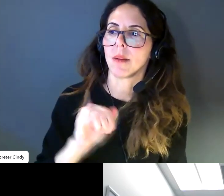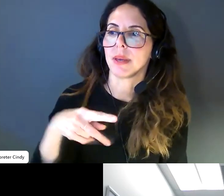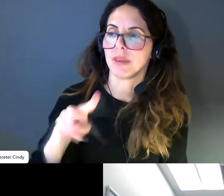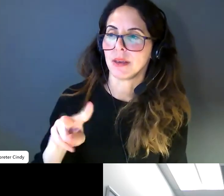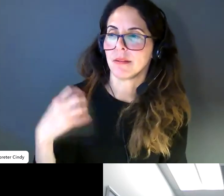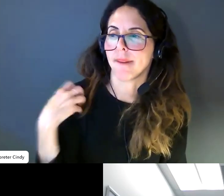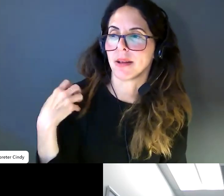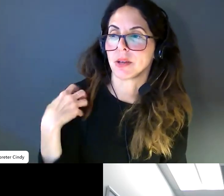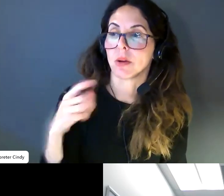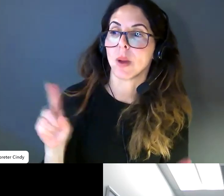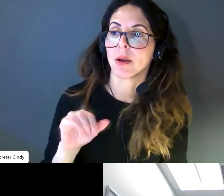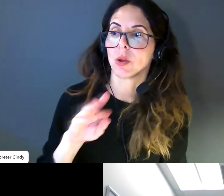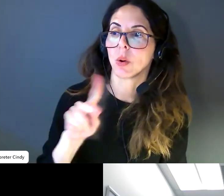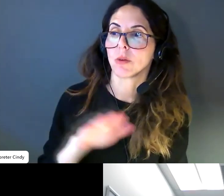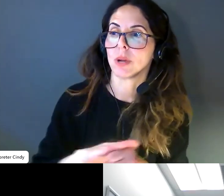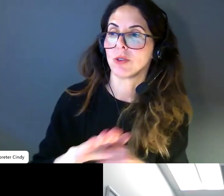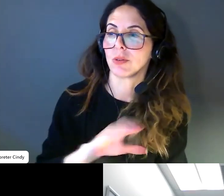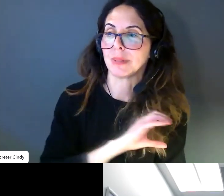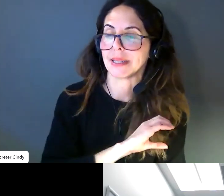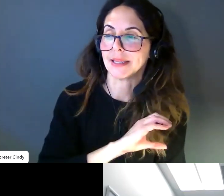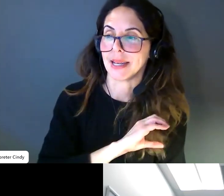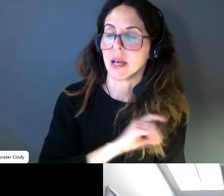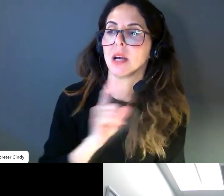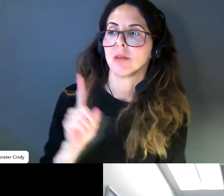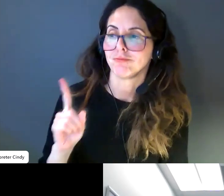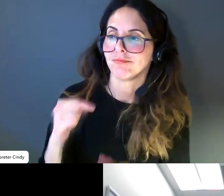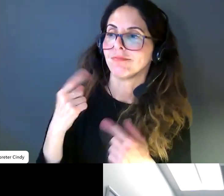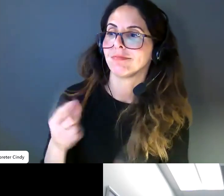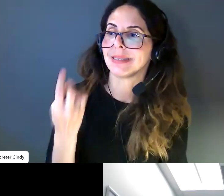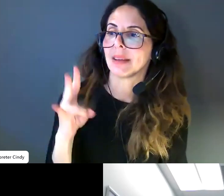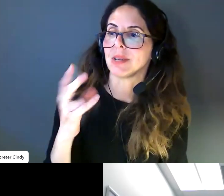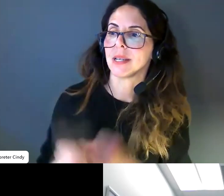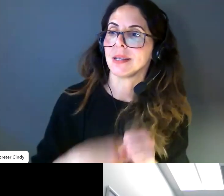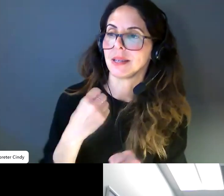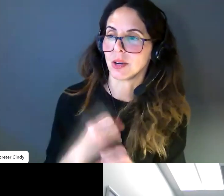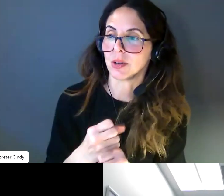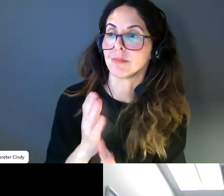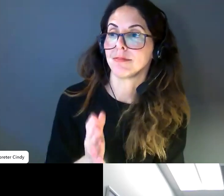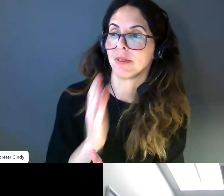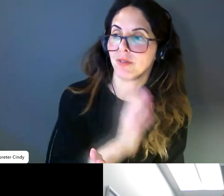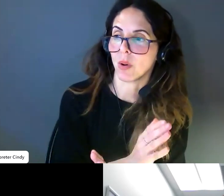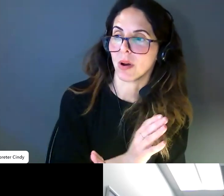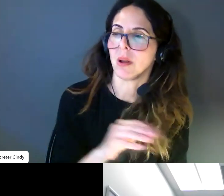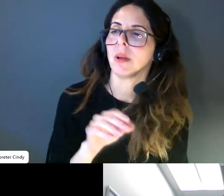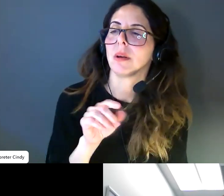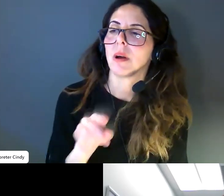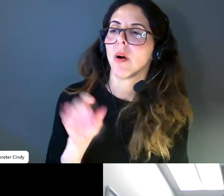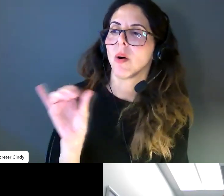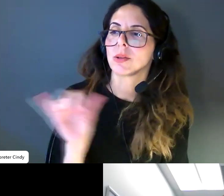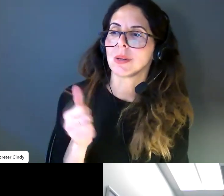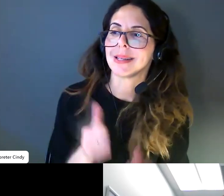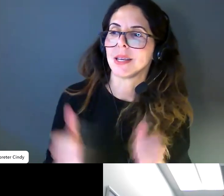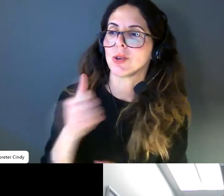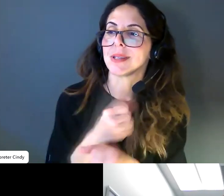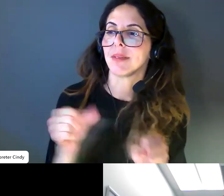Officer at York Regional Police, and she has been in policing for 17 years. Prior to this role, she was also the Senior